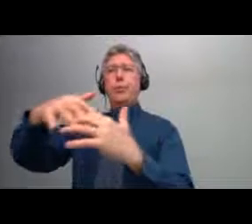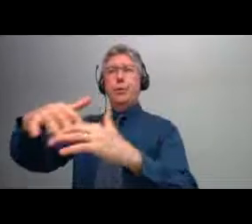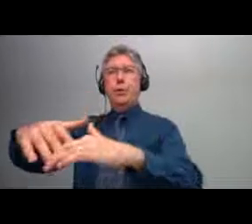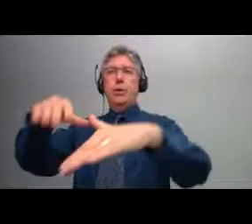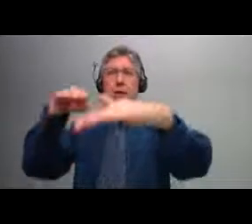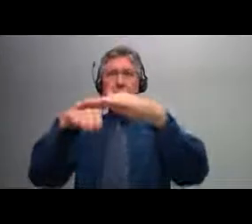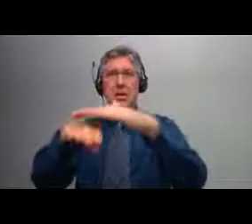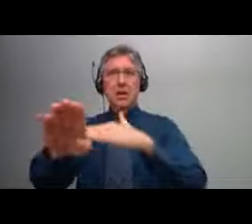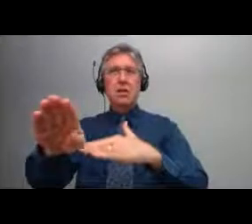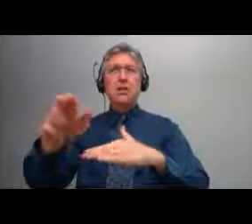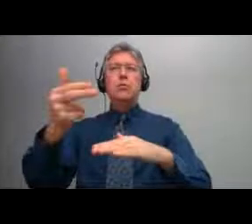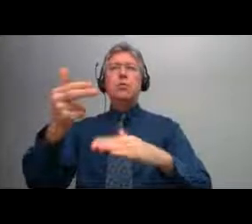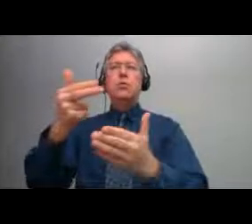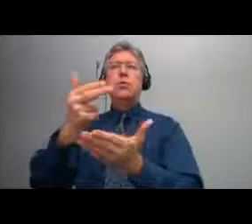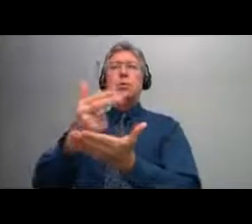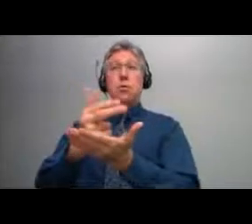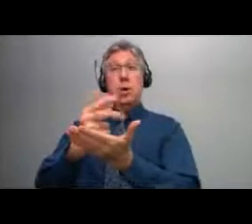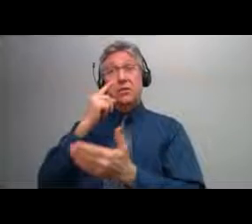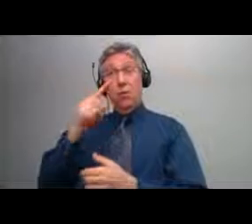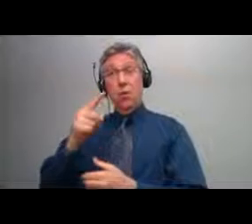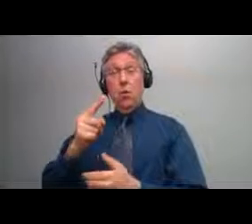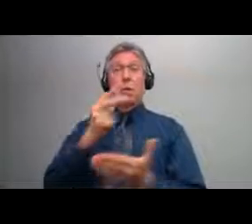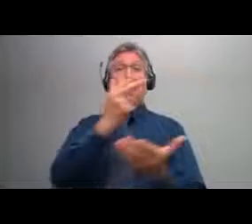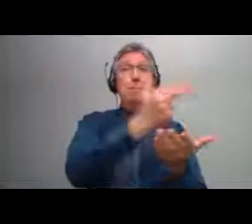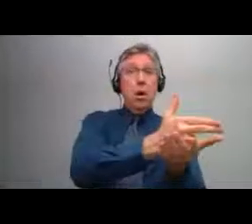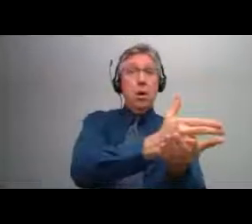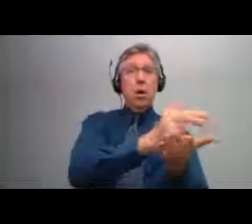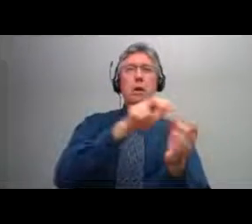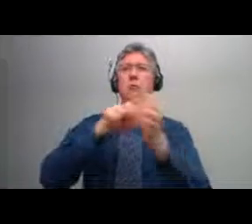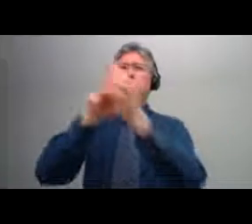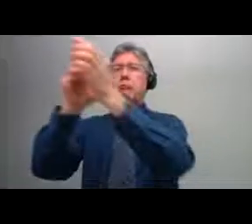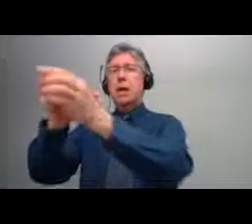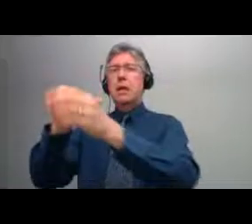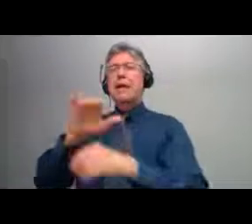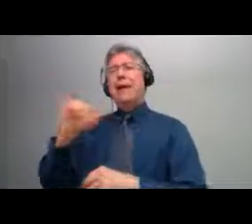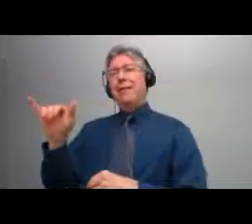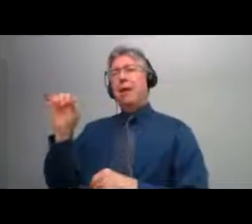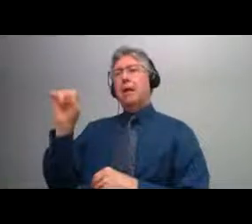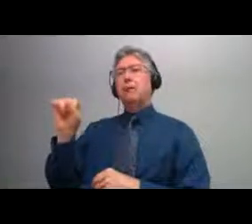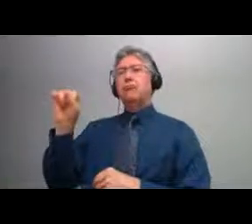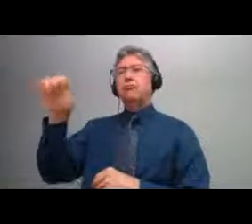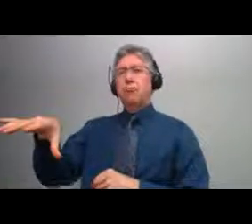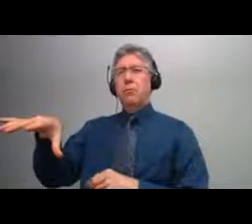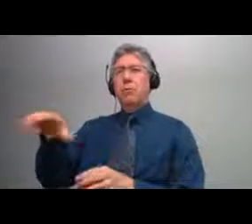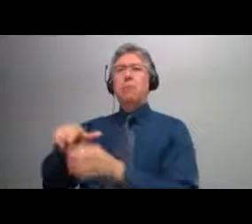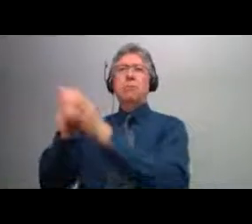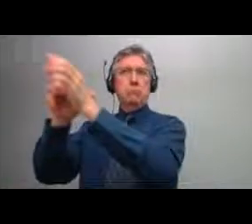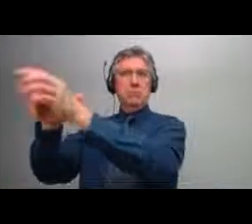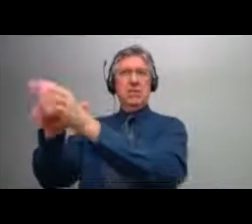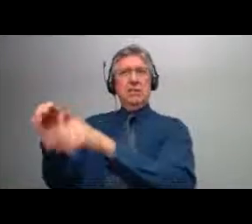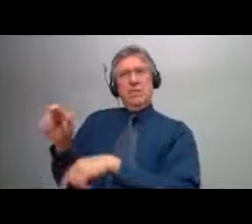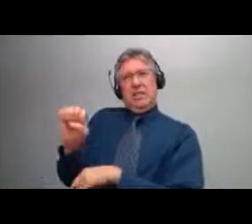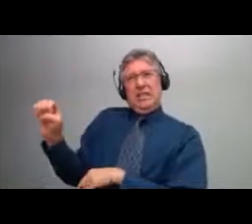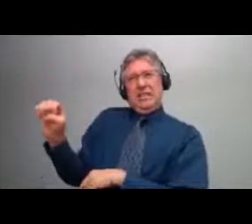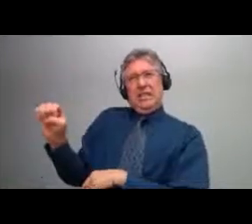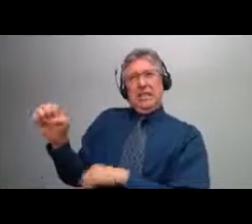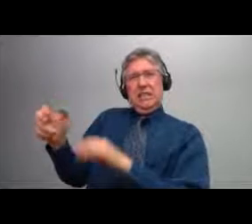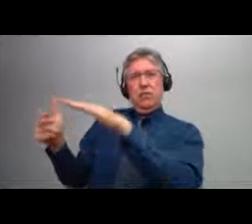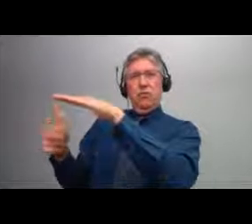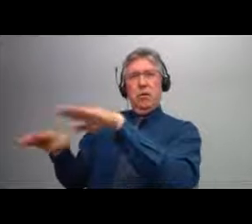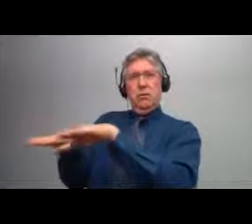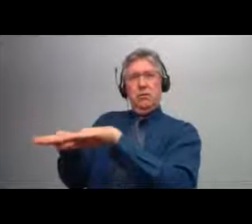garage for the park and ride and to that kiss and ride facilities that are in the east garage ground floor.